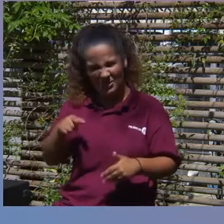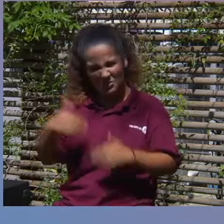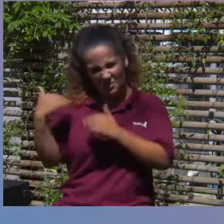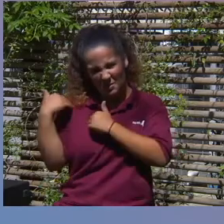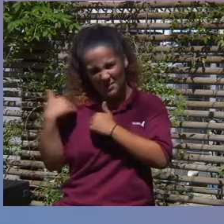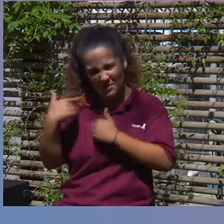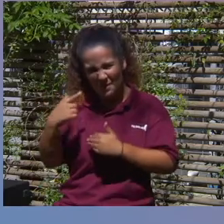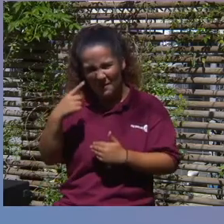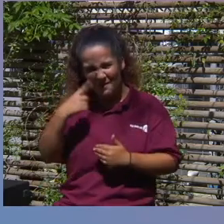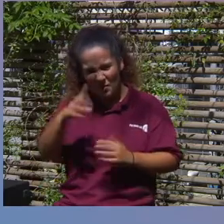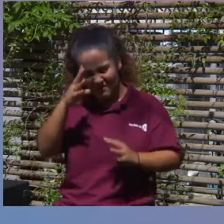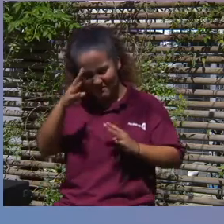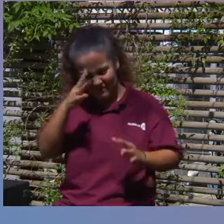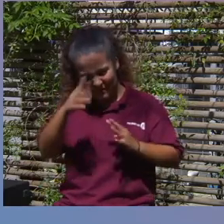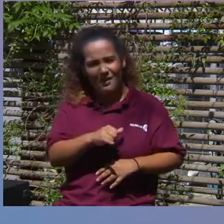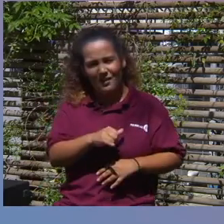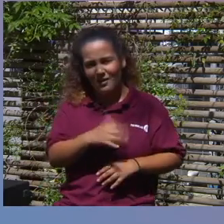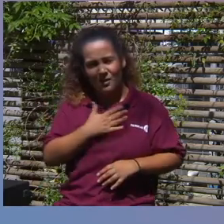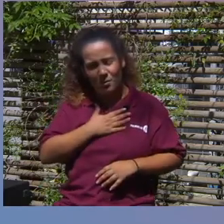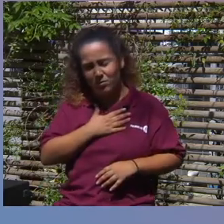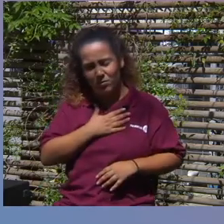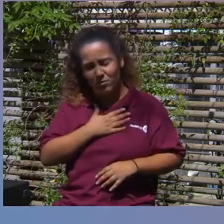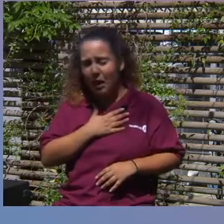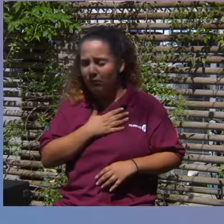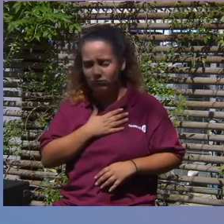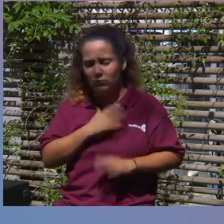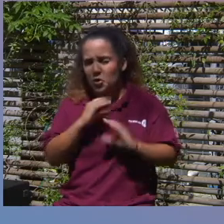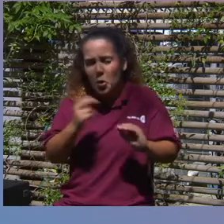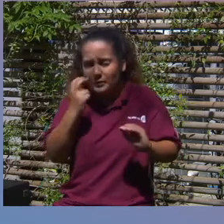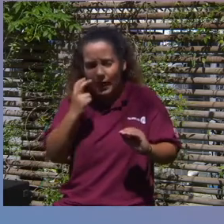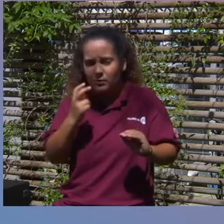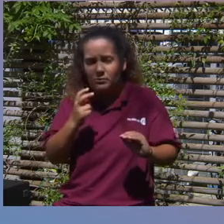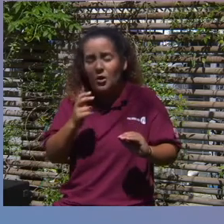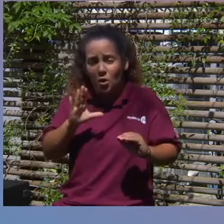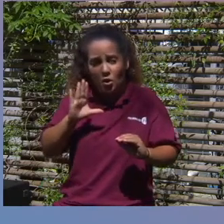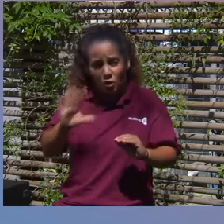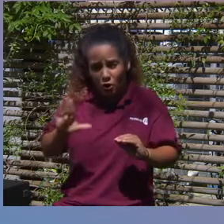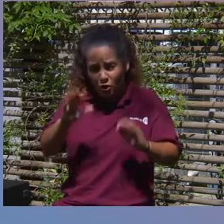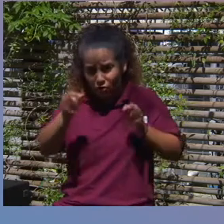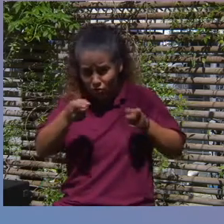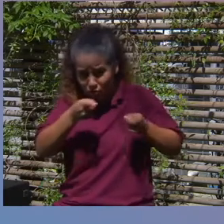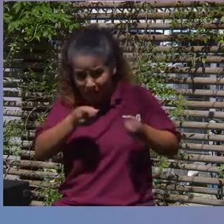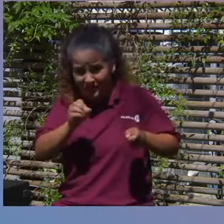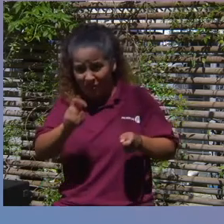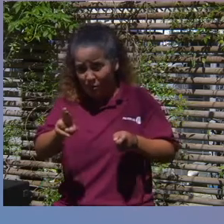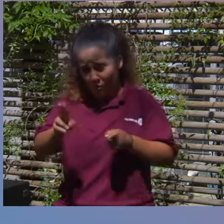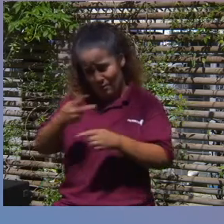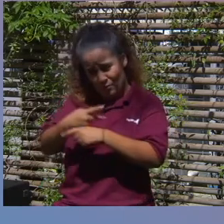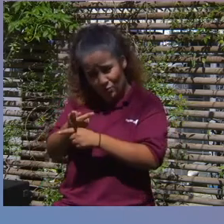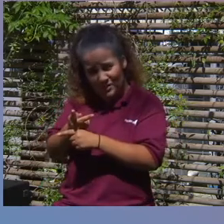responsible for cultivating and making space for, without doubt. Some of her directing and producing credits include,